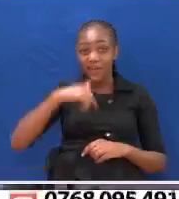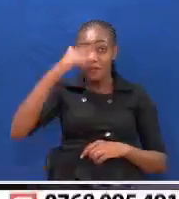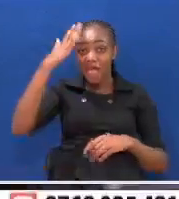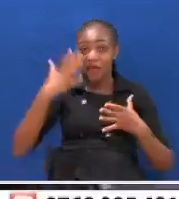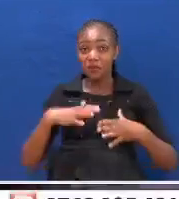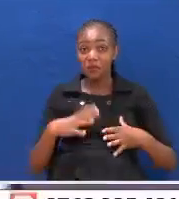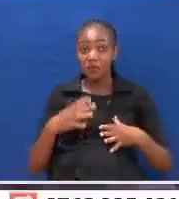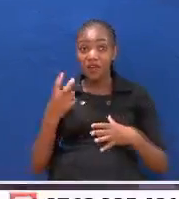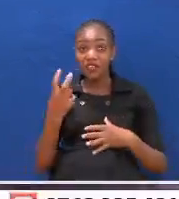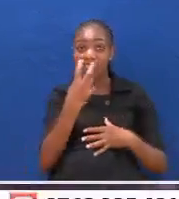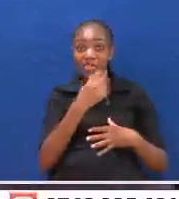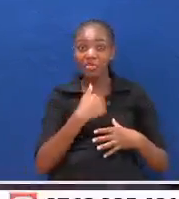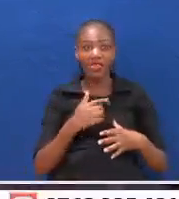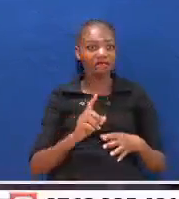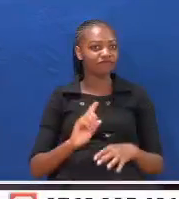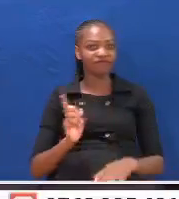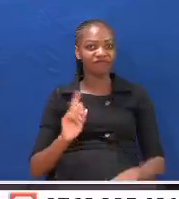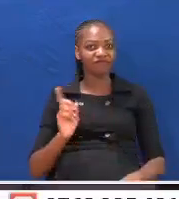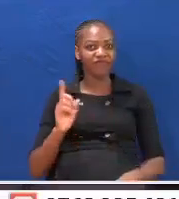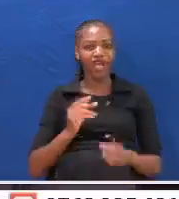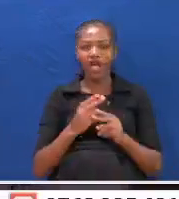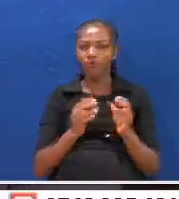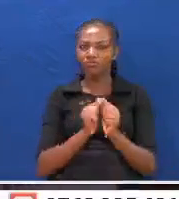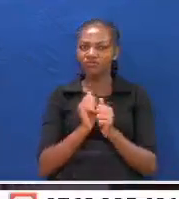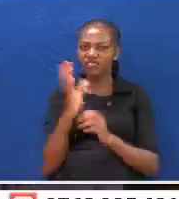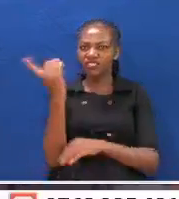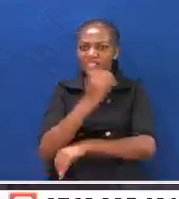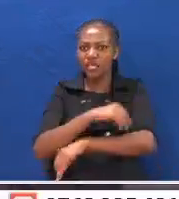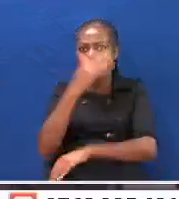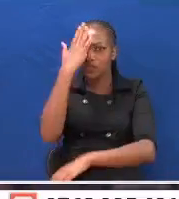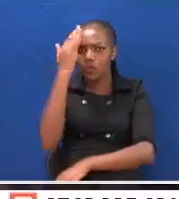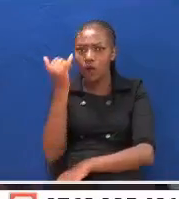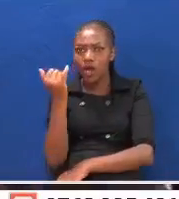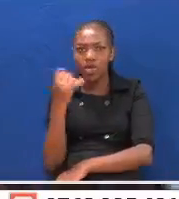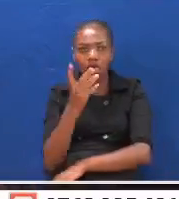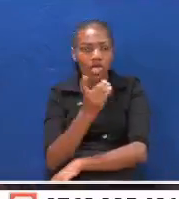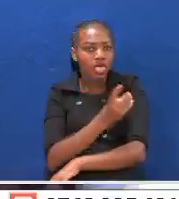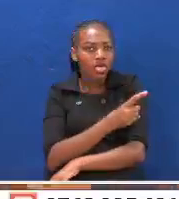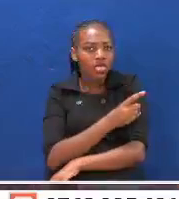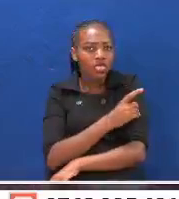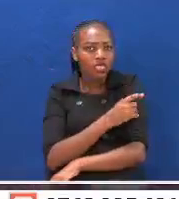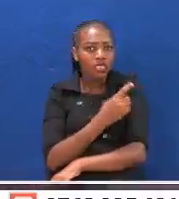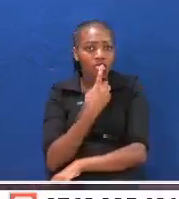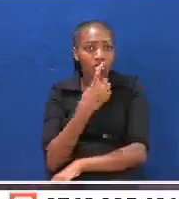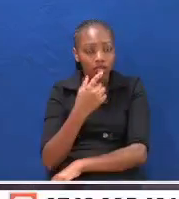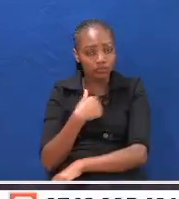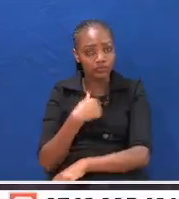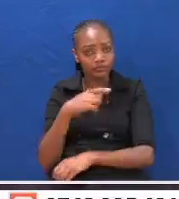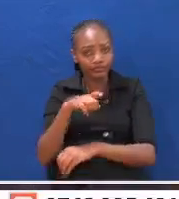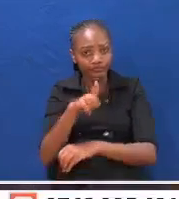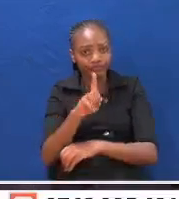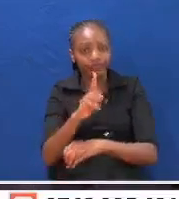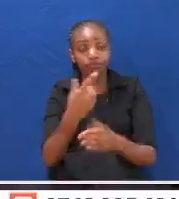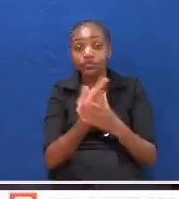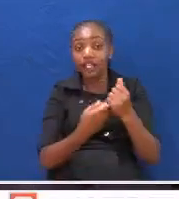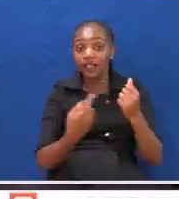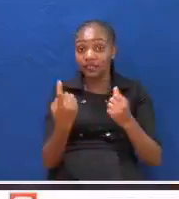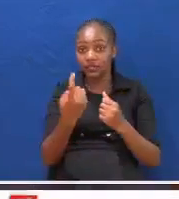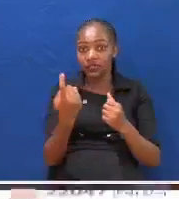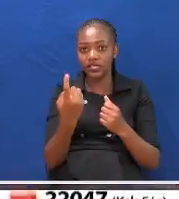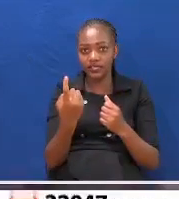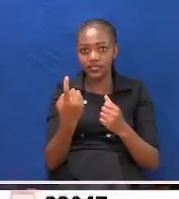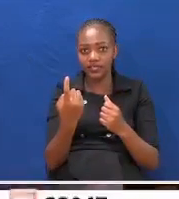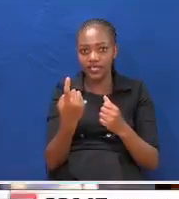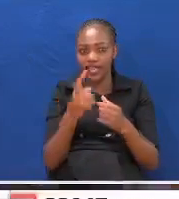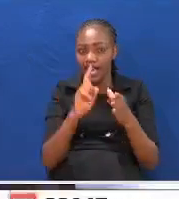karibu siku 14 kwa sababu daktari aliniambia lazima nifanye self isolation.